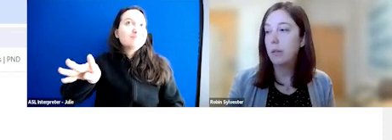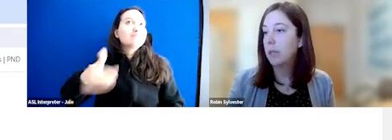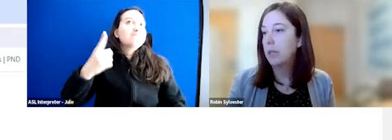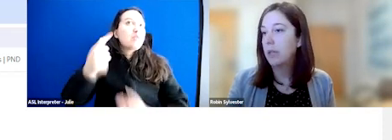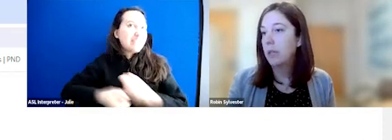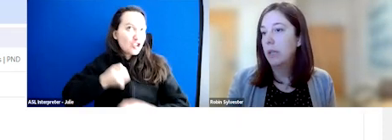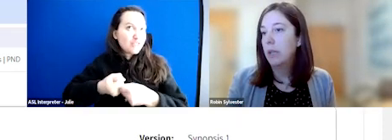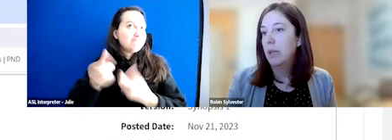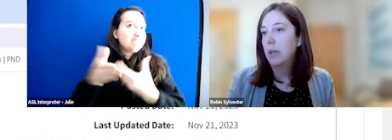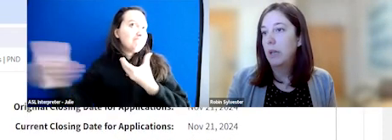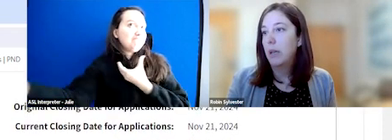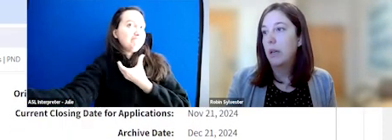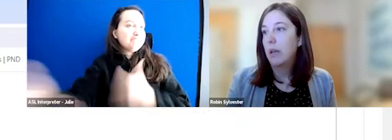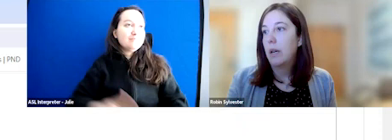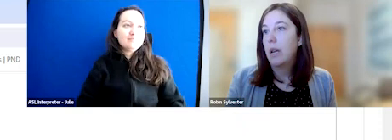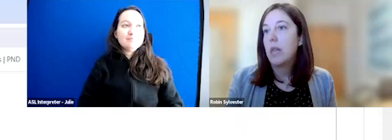year.